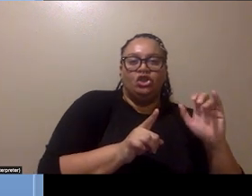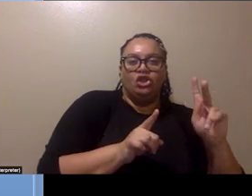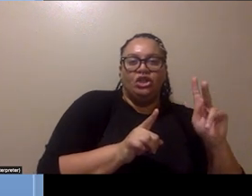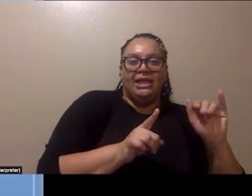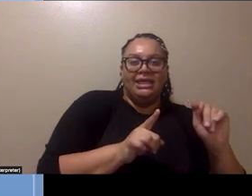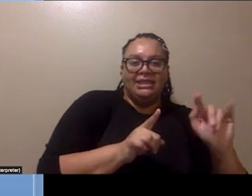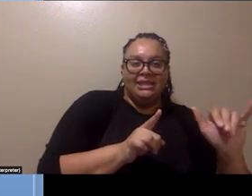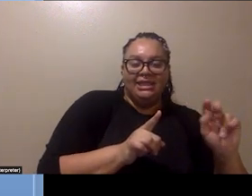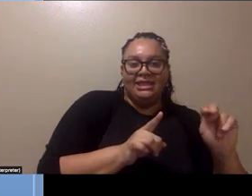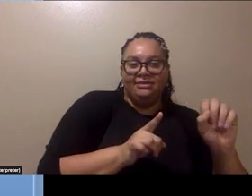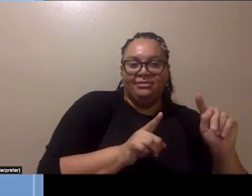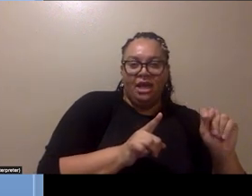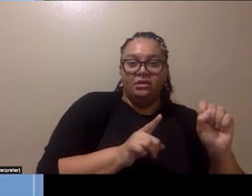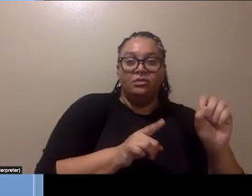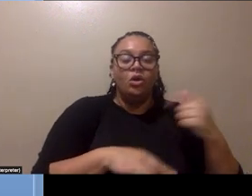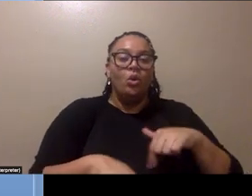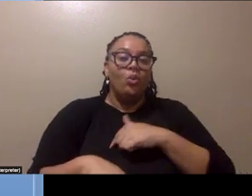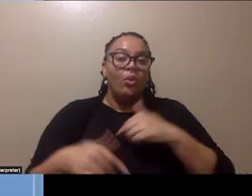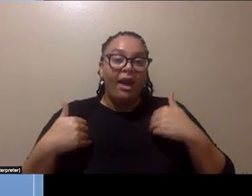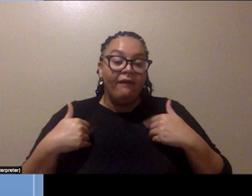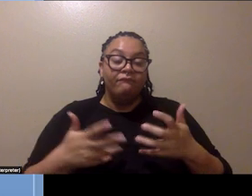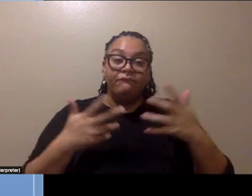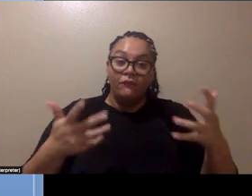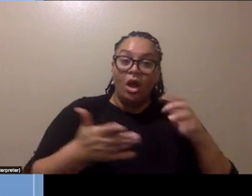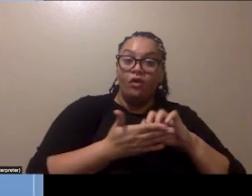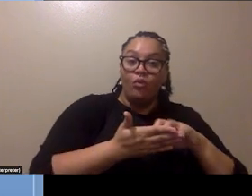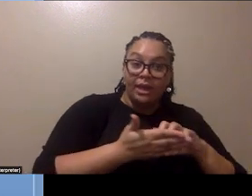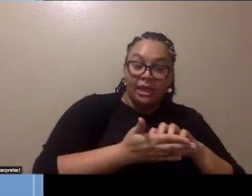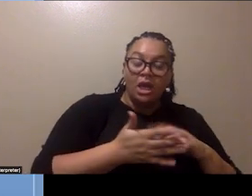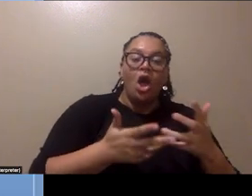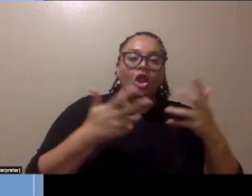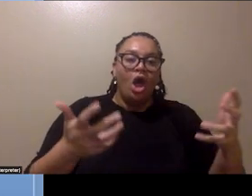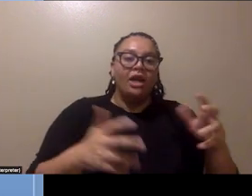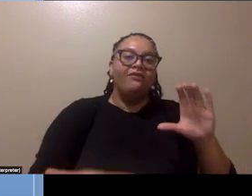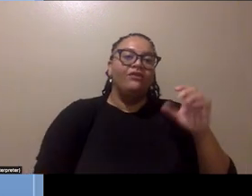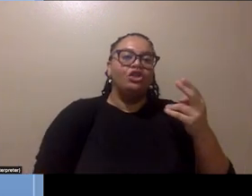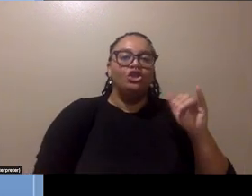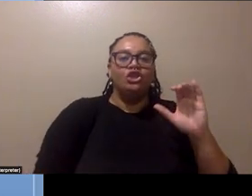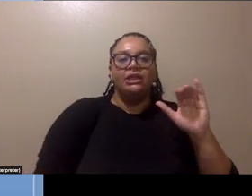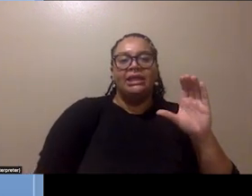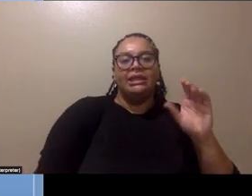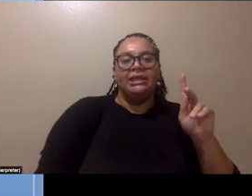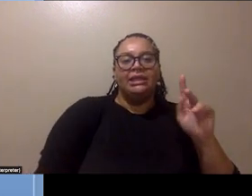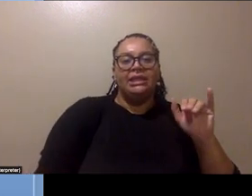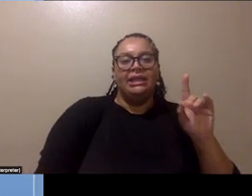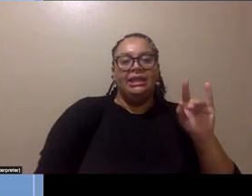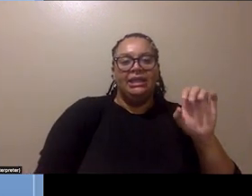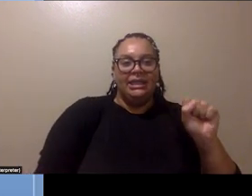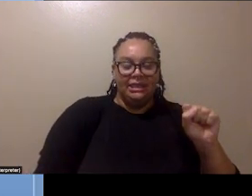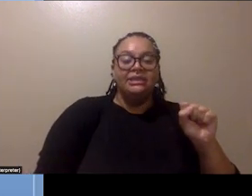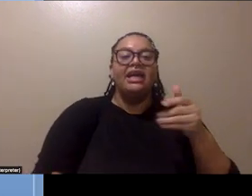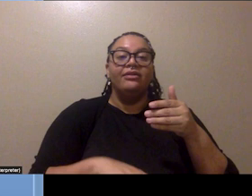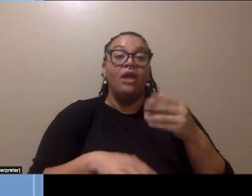chestnutback chickadee nests. So we had predominantly weak excavators and predominantly chickadees that were using